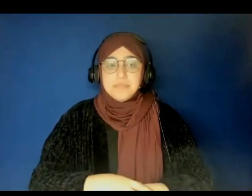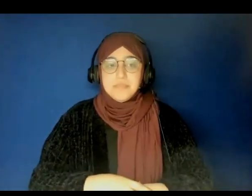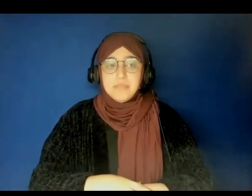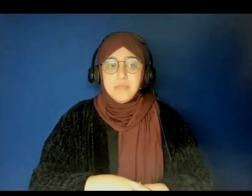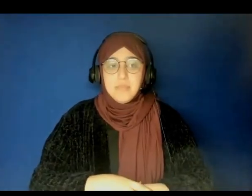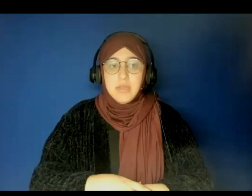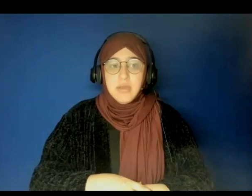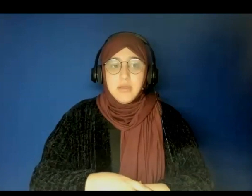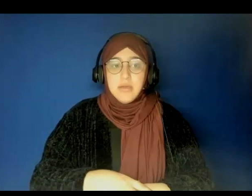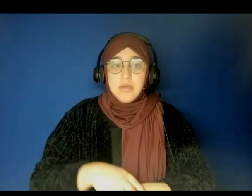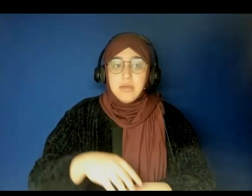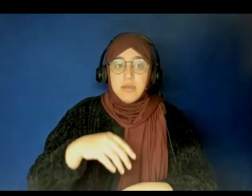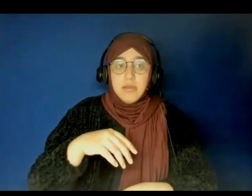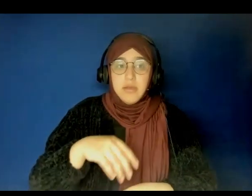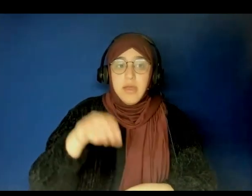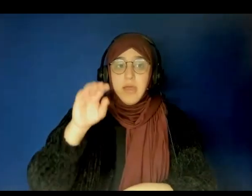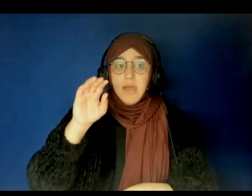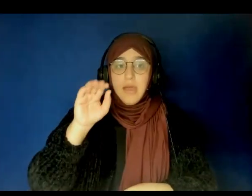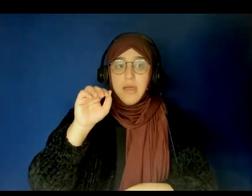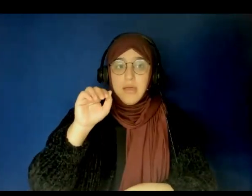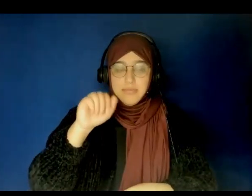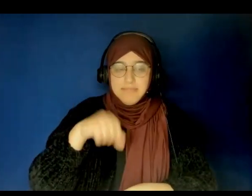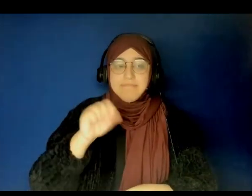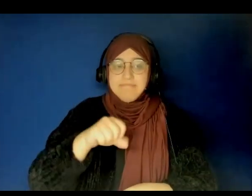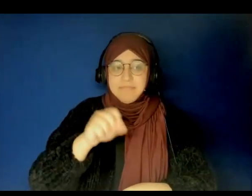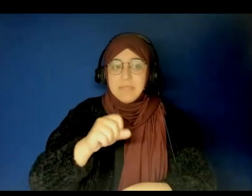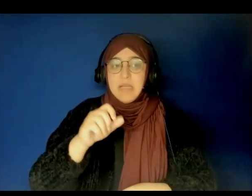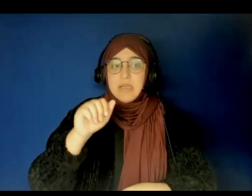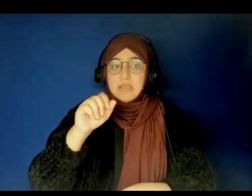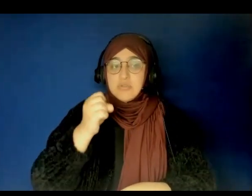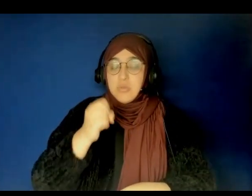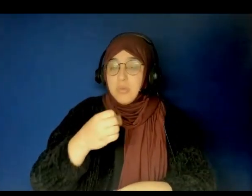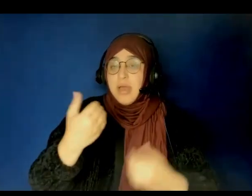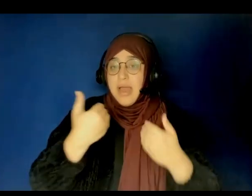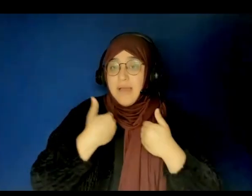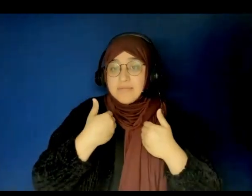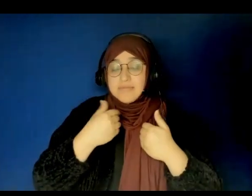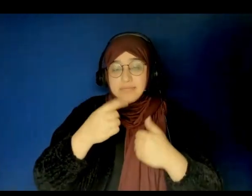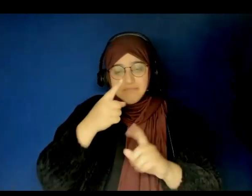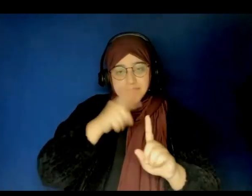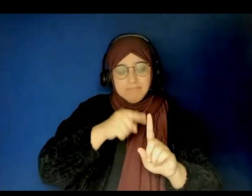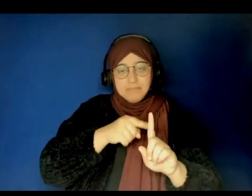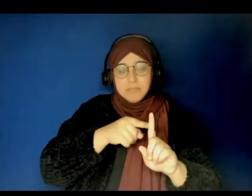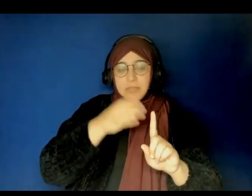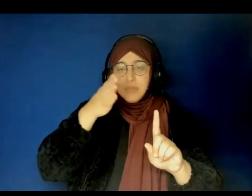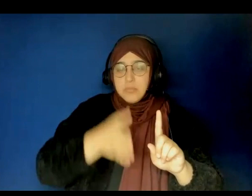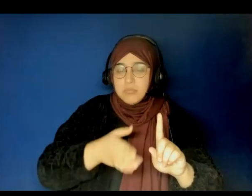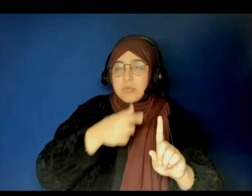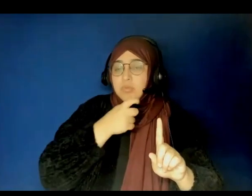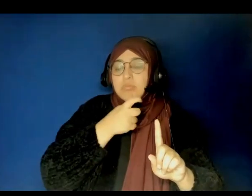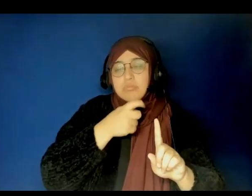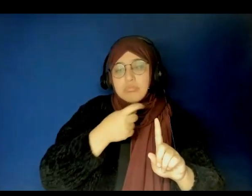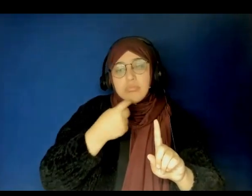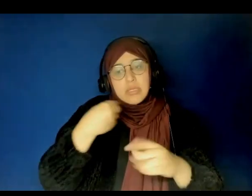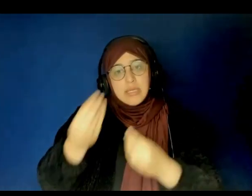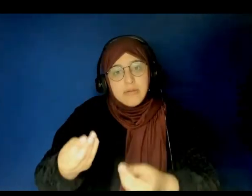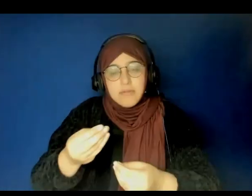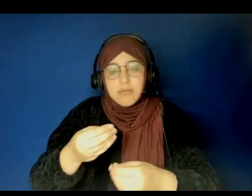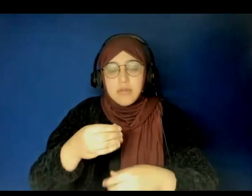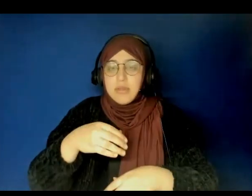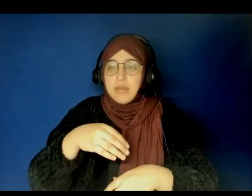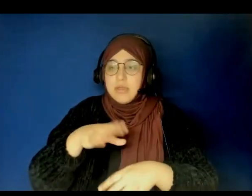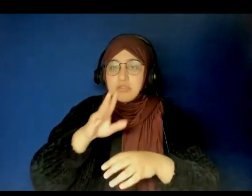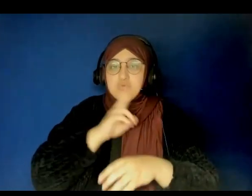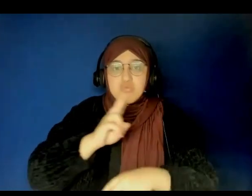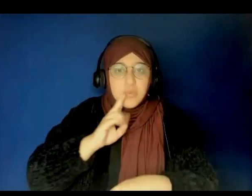his wasiyah or his family declaration to his children, to his twin boys. Al-Imam al-Ghazali